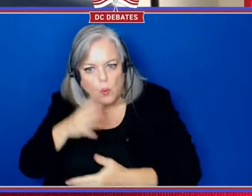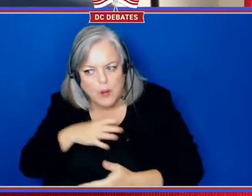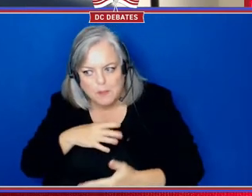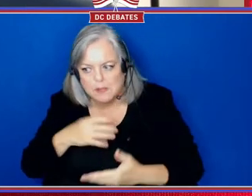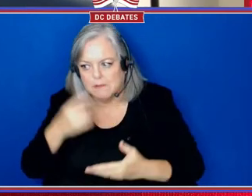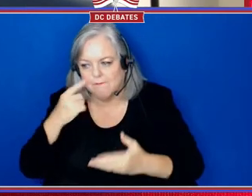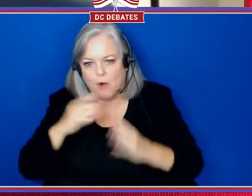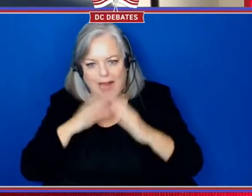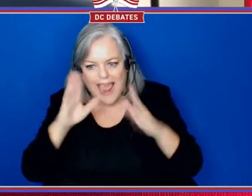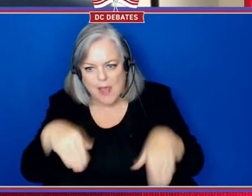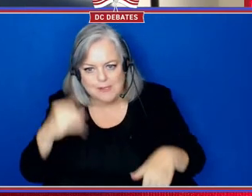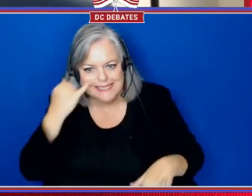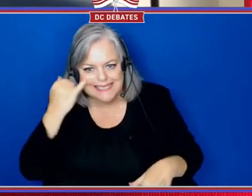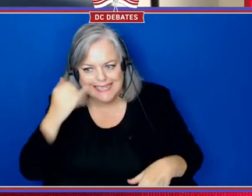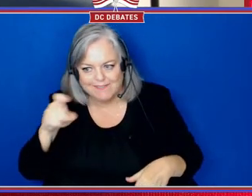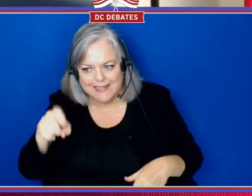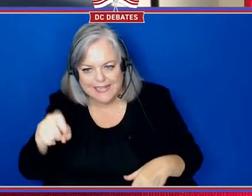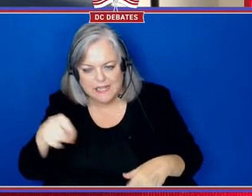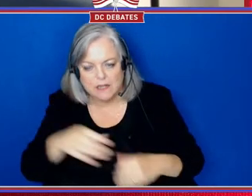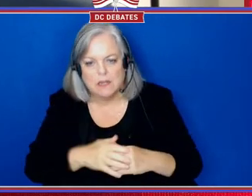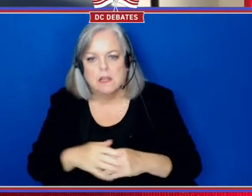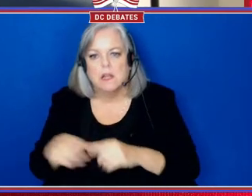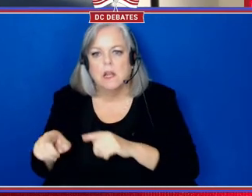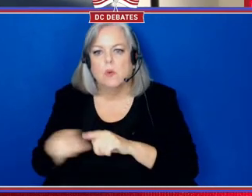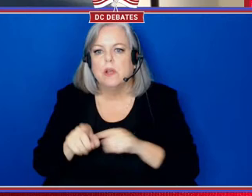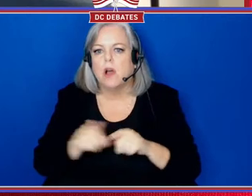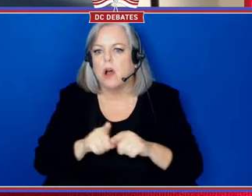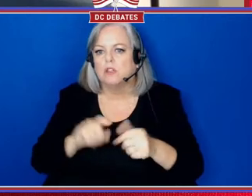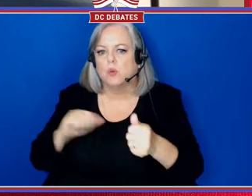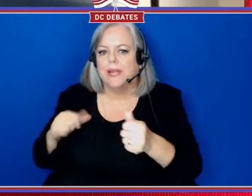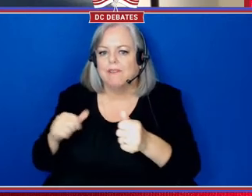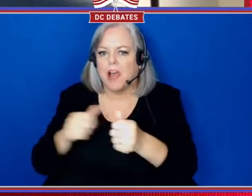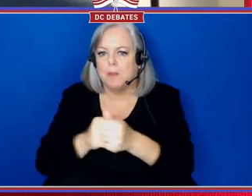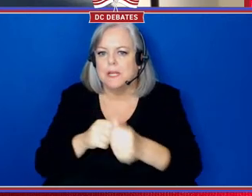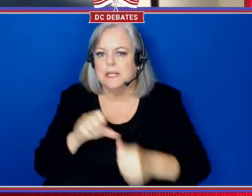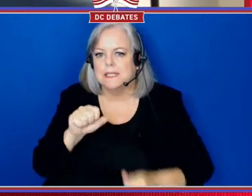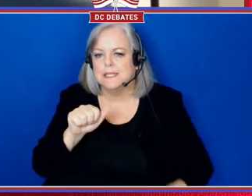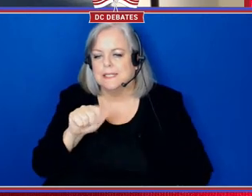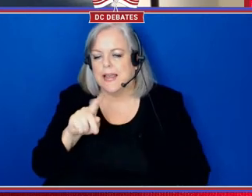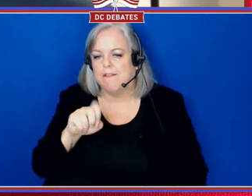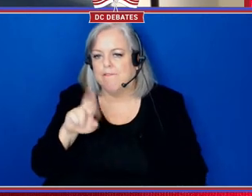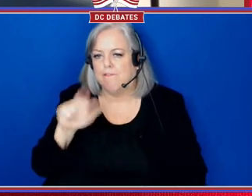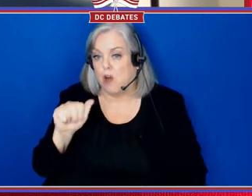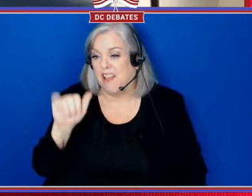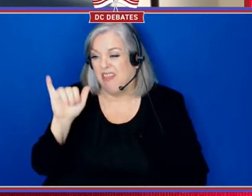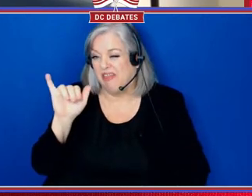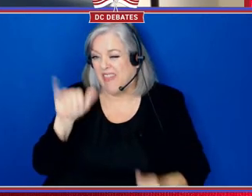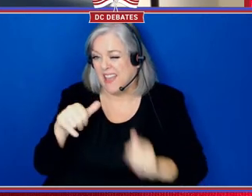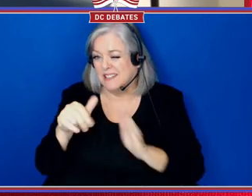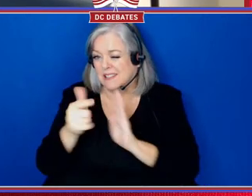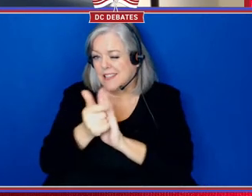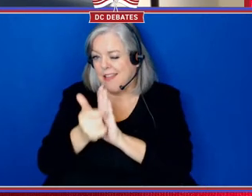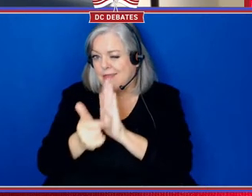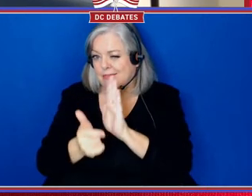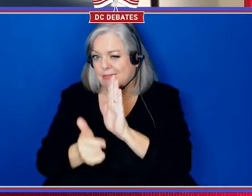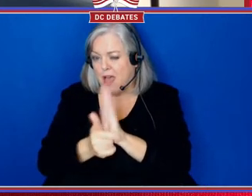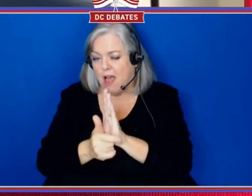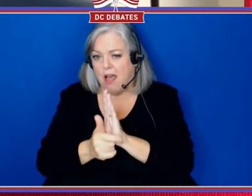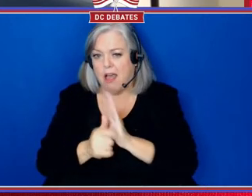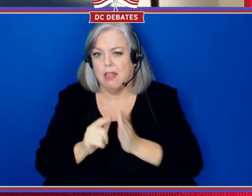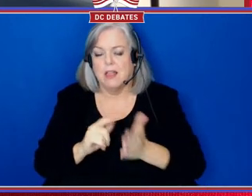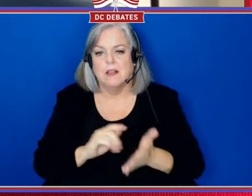also updated SAVRA, which is a law that has modernized how we